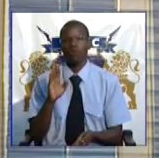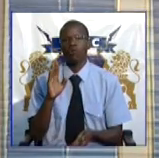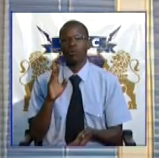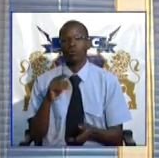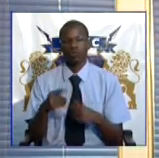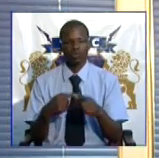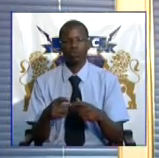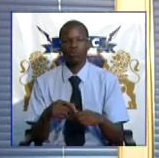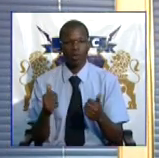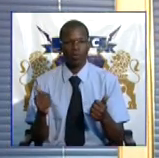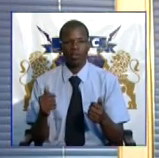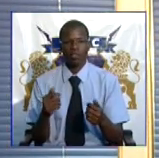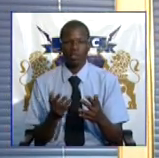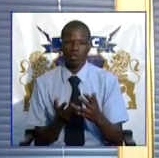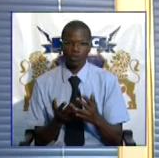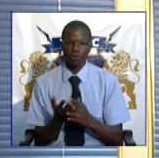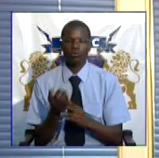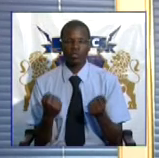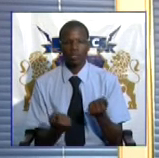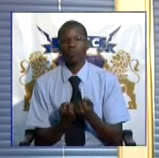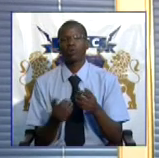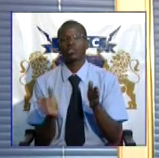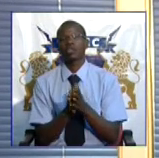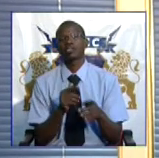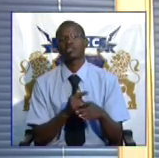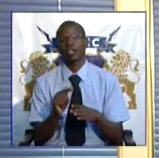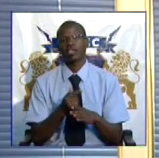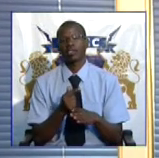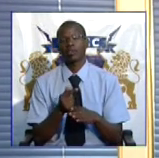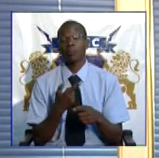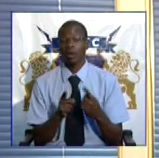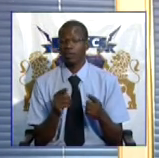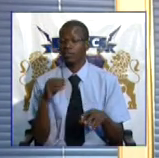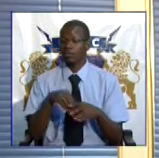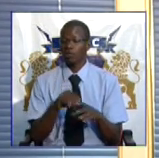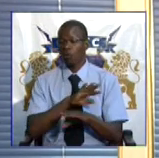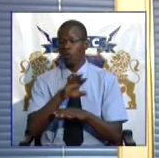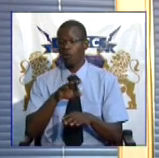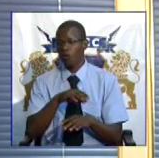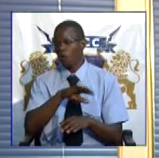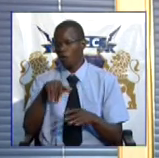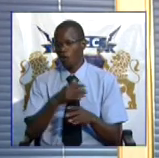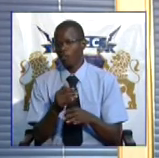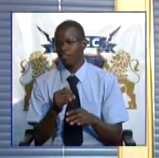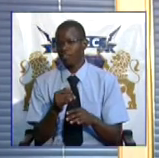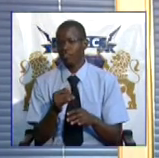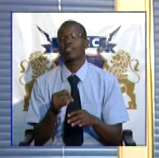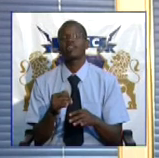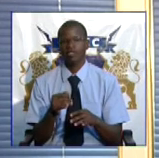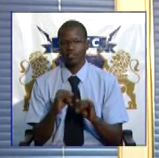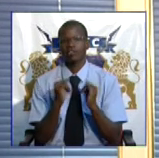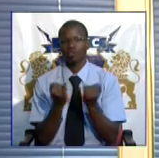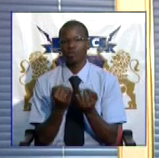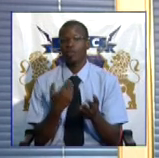training. But in every institution, there exist elements contaminated to some